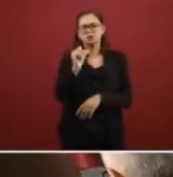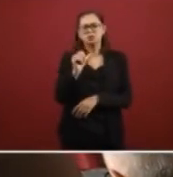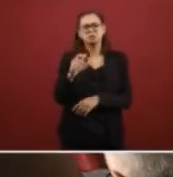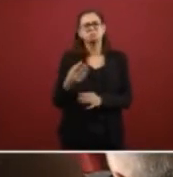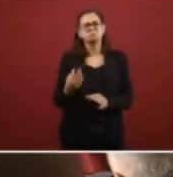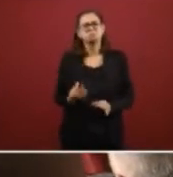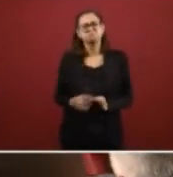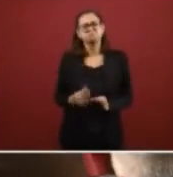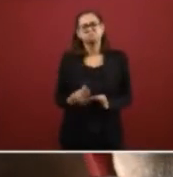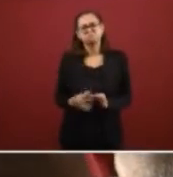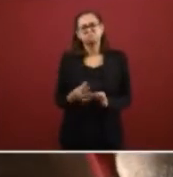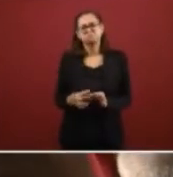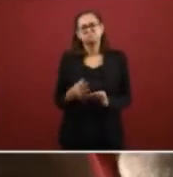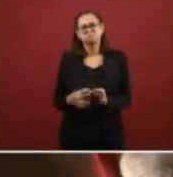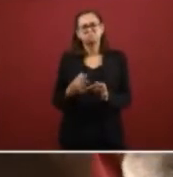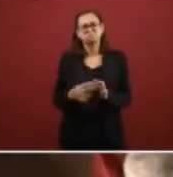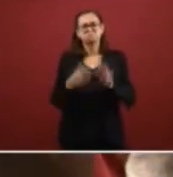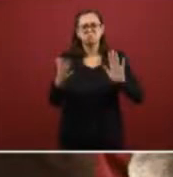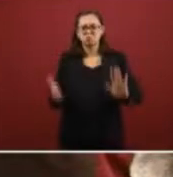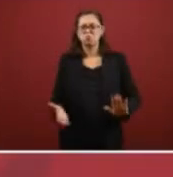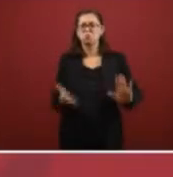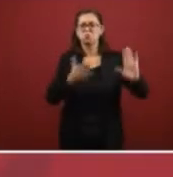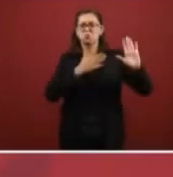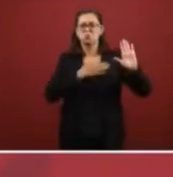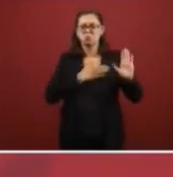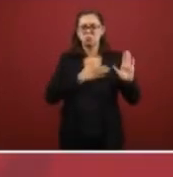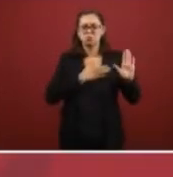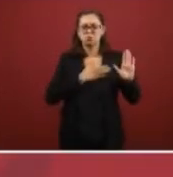up. We're complying